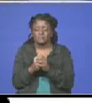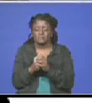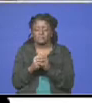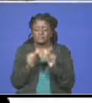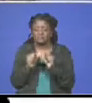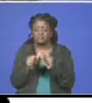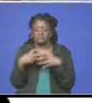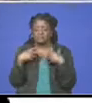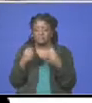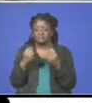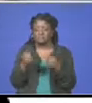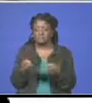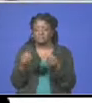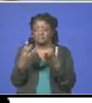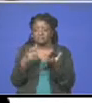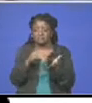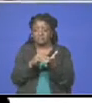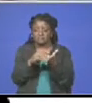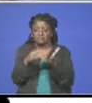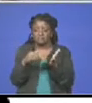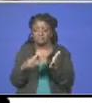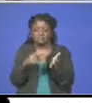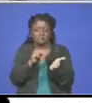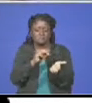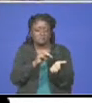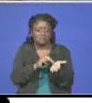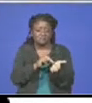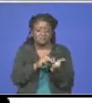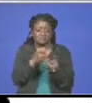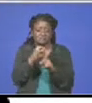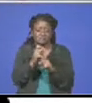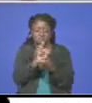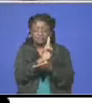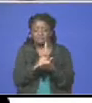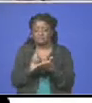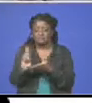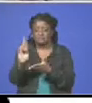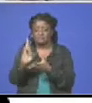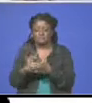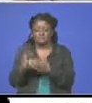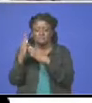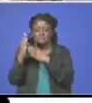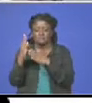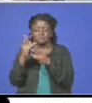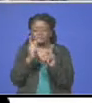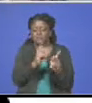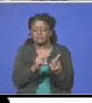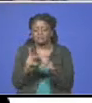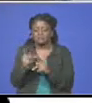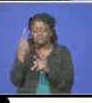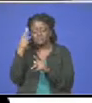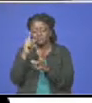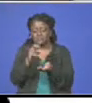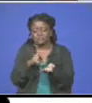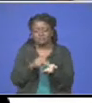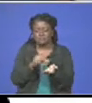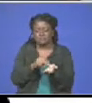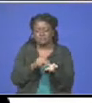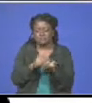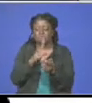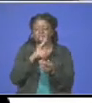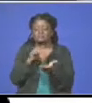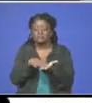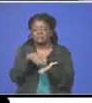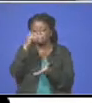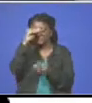And still on health news, scores of student nurses of the University of the Bahamas are preparing for the nursing and allied health profession by learning more about it during